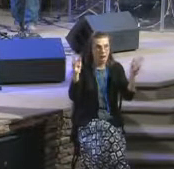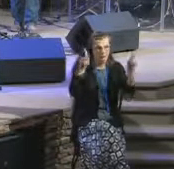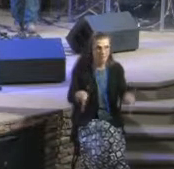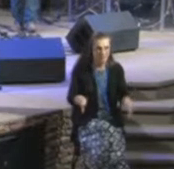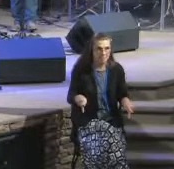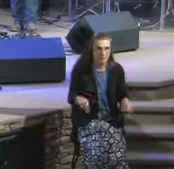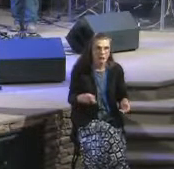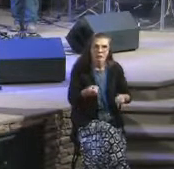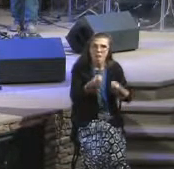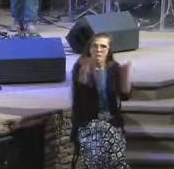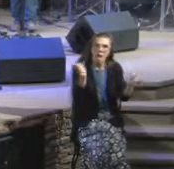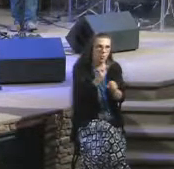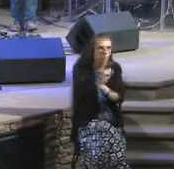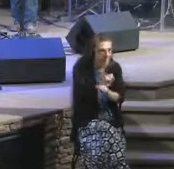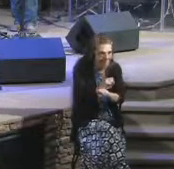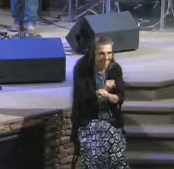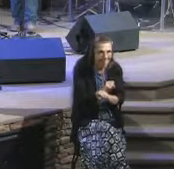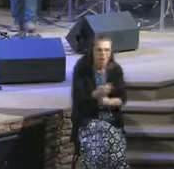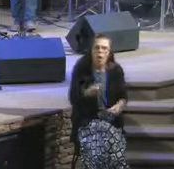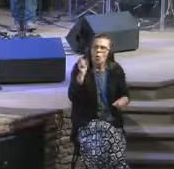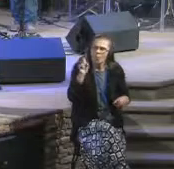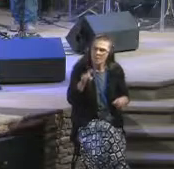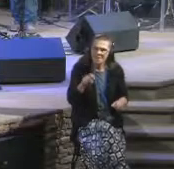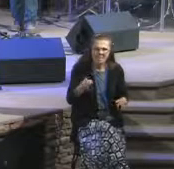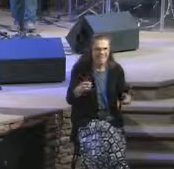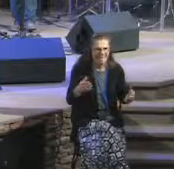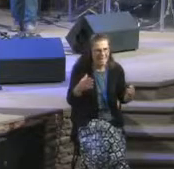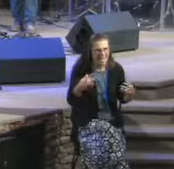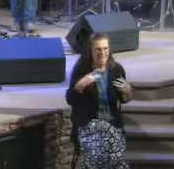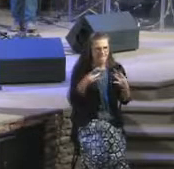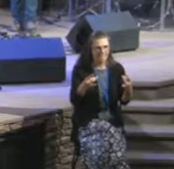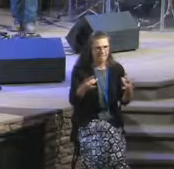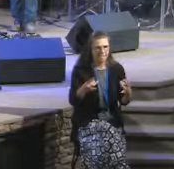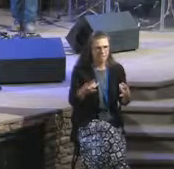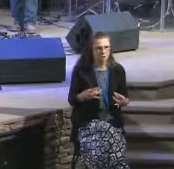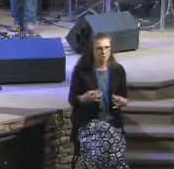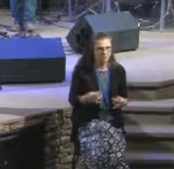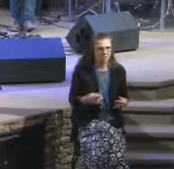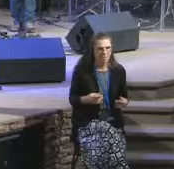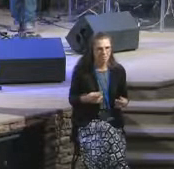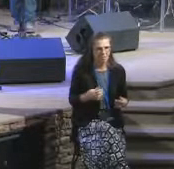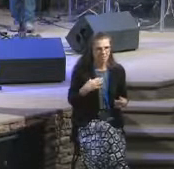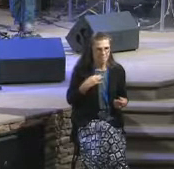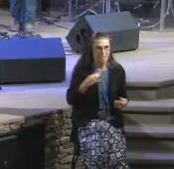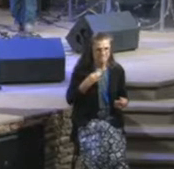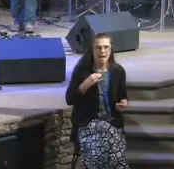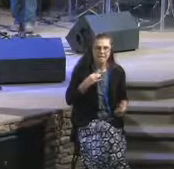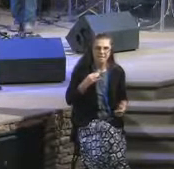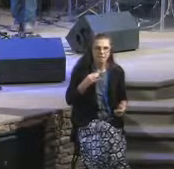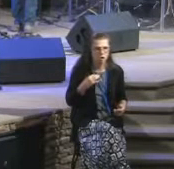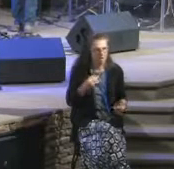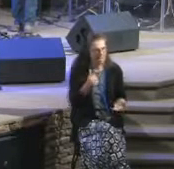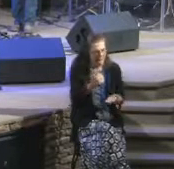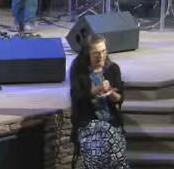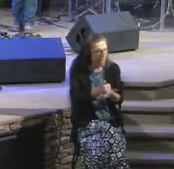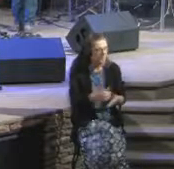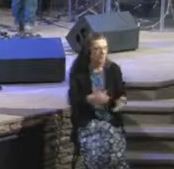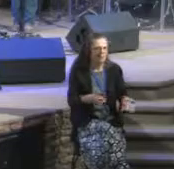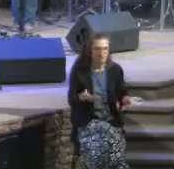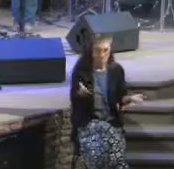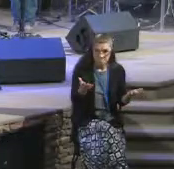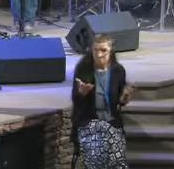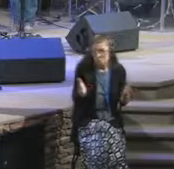takes a lot of work. Amen. And we need volunteers. We need people to sign up. If you can sign up to help run one of the